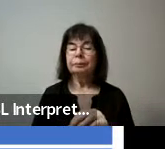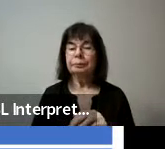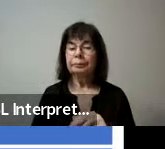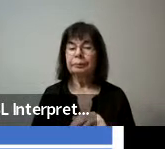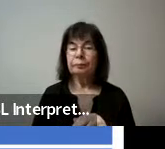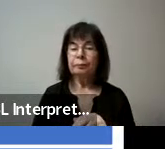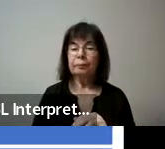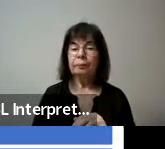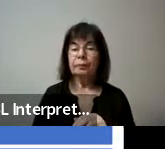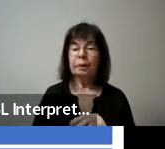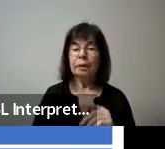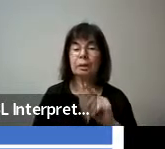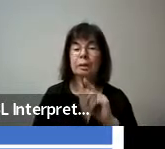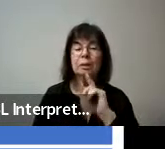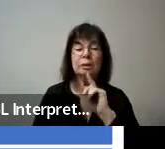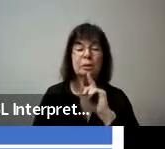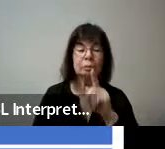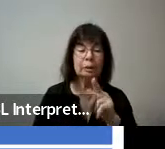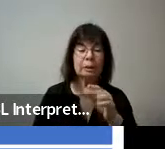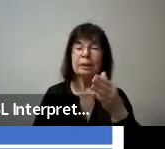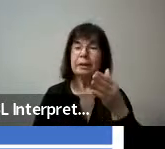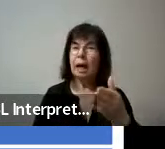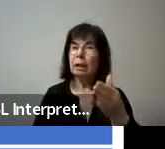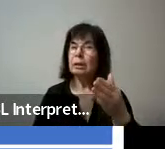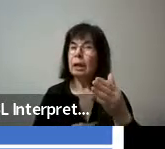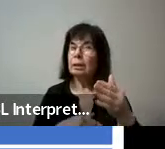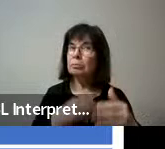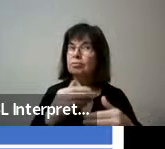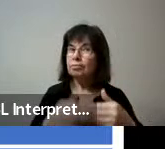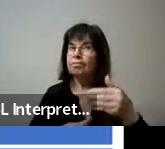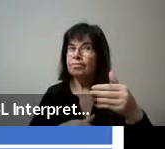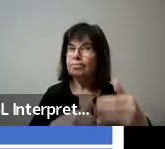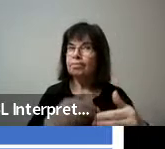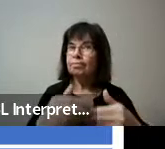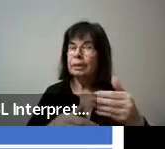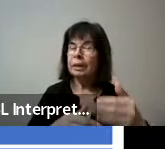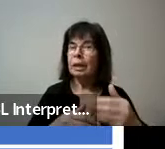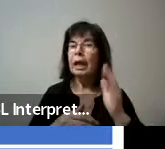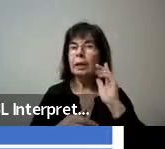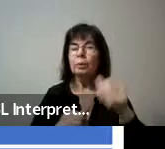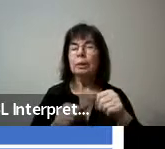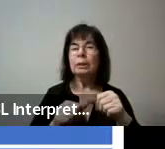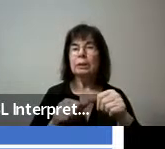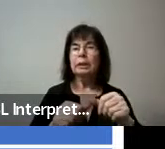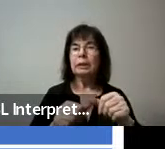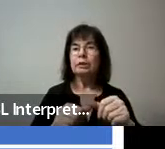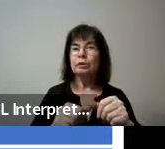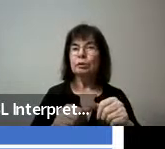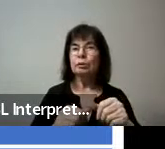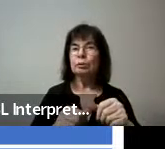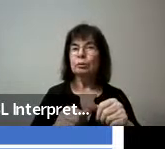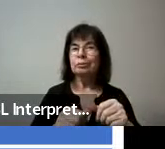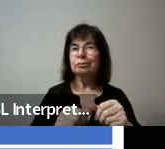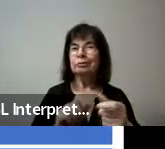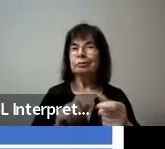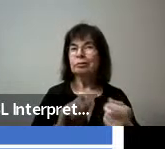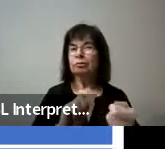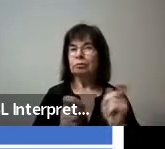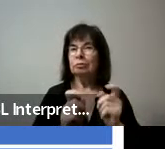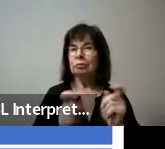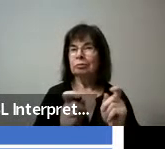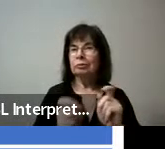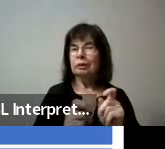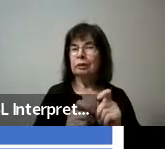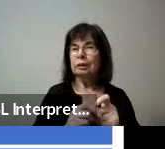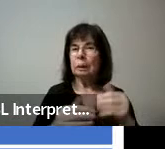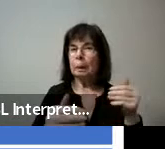has really, I think, picked up a bit in the last couple of months, and is going to continue as part of the end, sort of tied